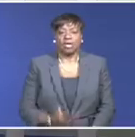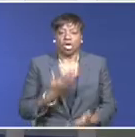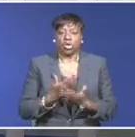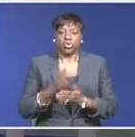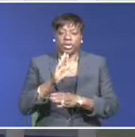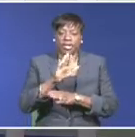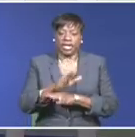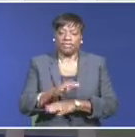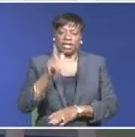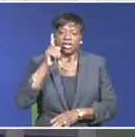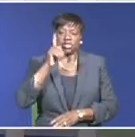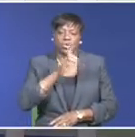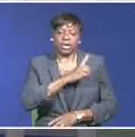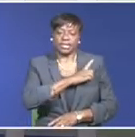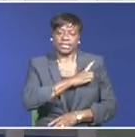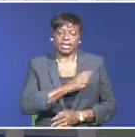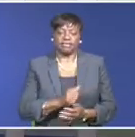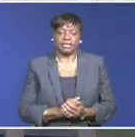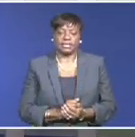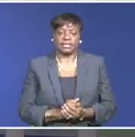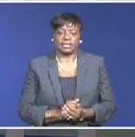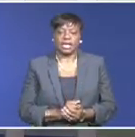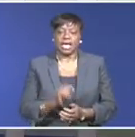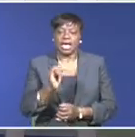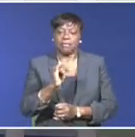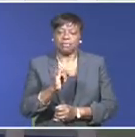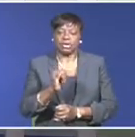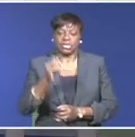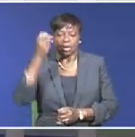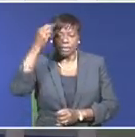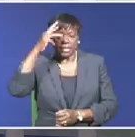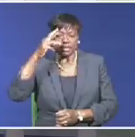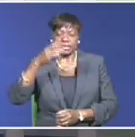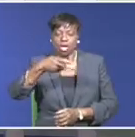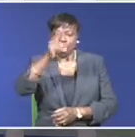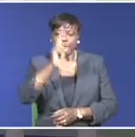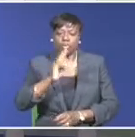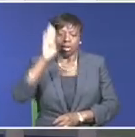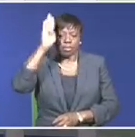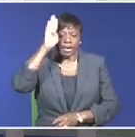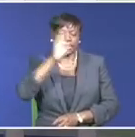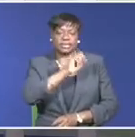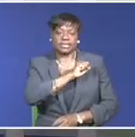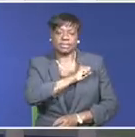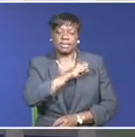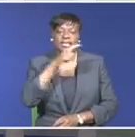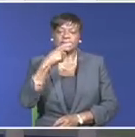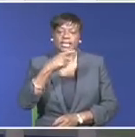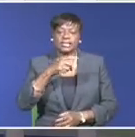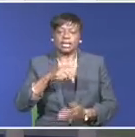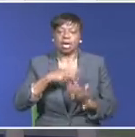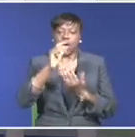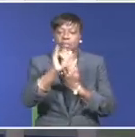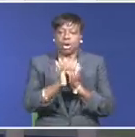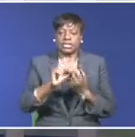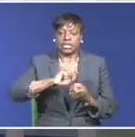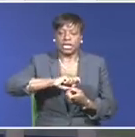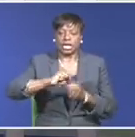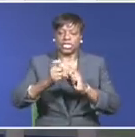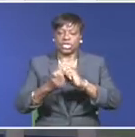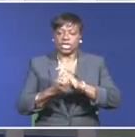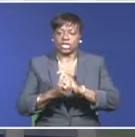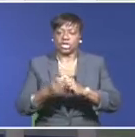Good evening, everyone. I'm LaDawn Davis. Immigration Minister the Honorable Brent Simonet says policy changes are on the horizon,